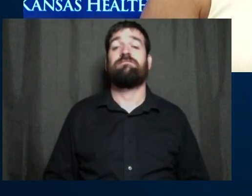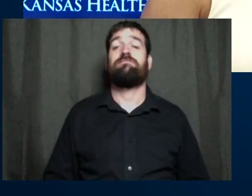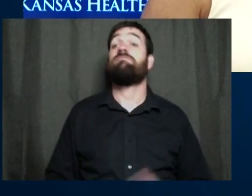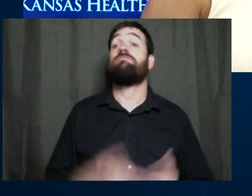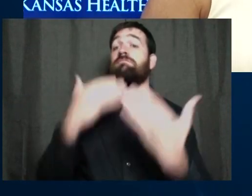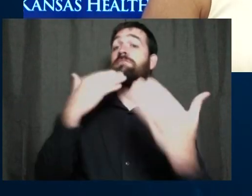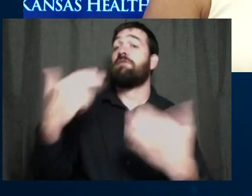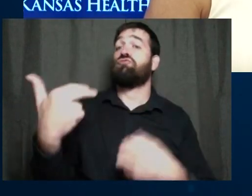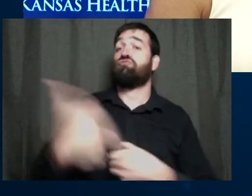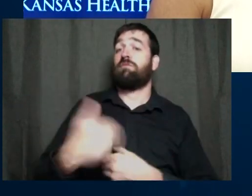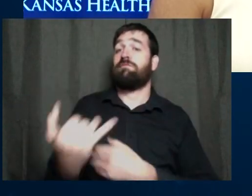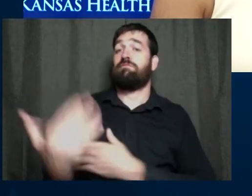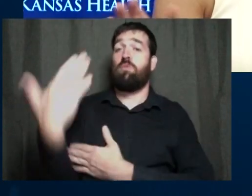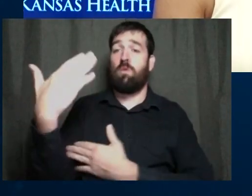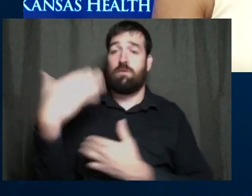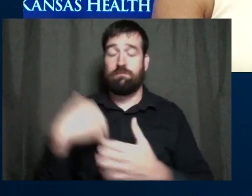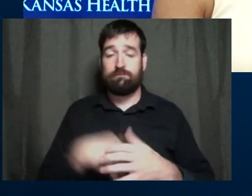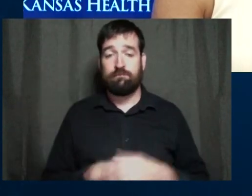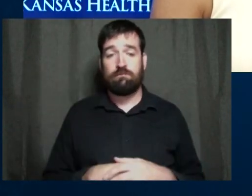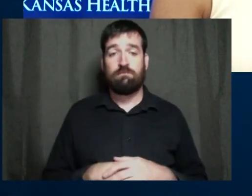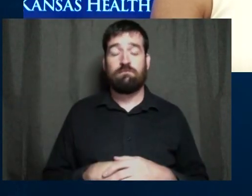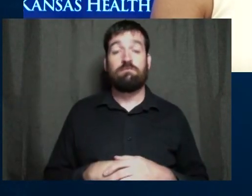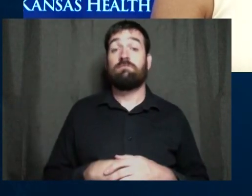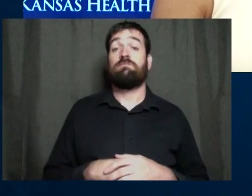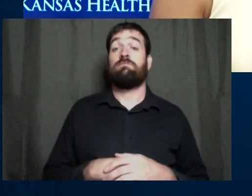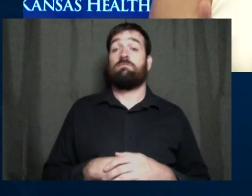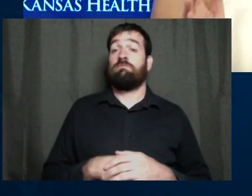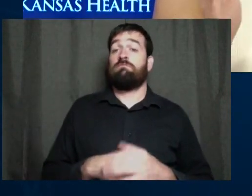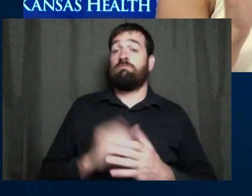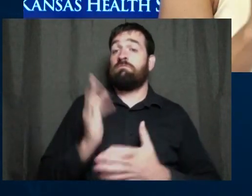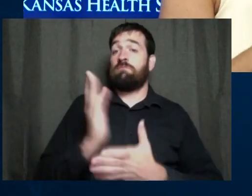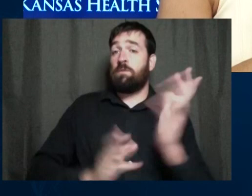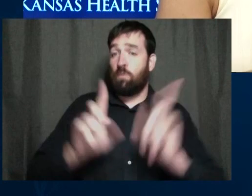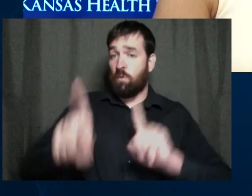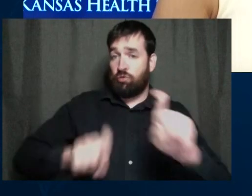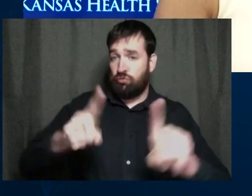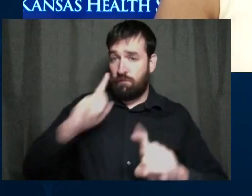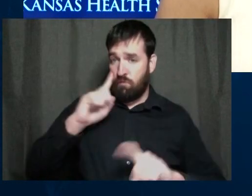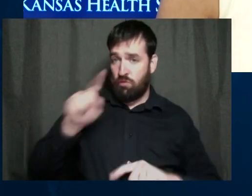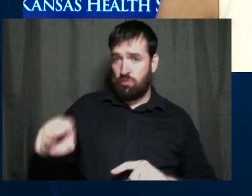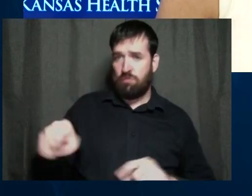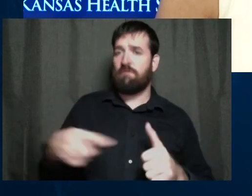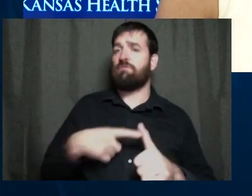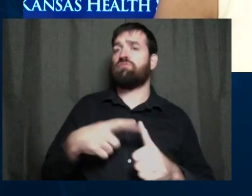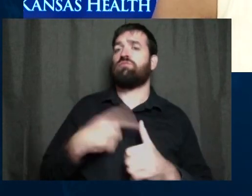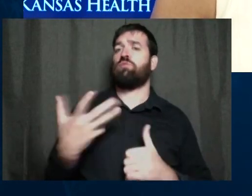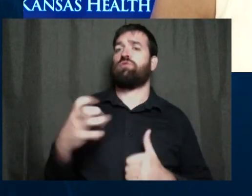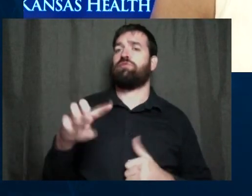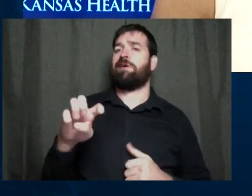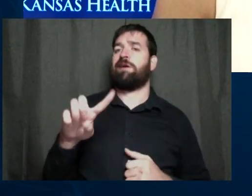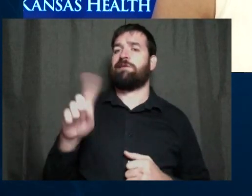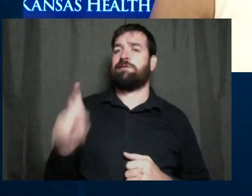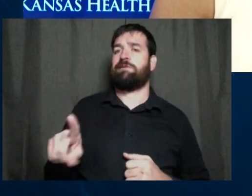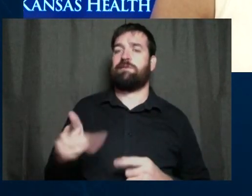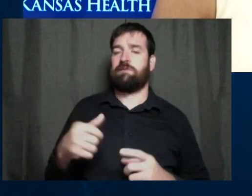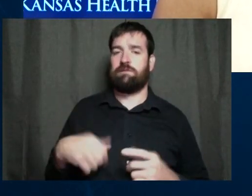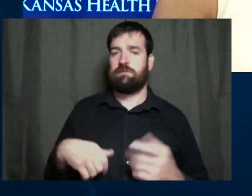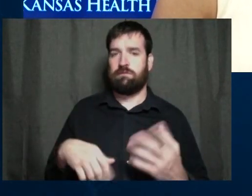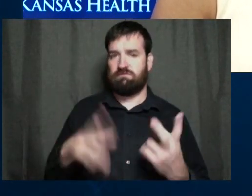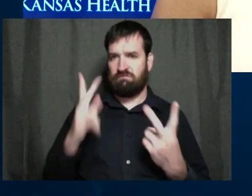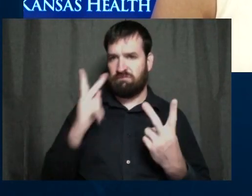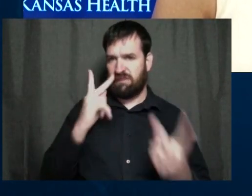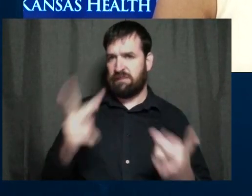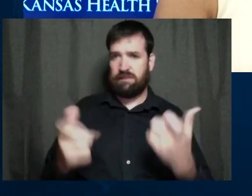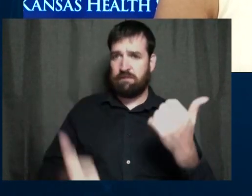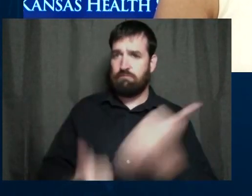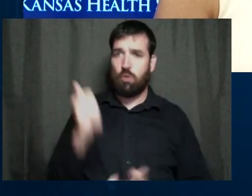this morning, by the way. But we're going to get to some questions for you. But I just want to ask you, where are we seeing some of the highest cases of